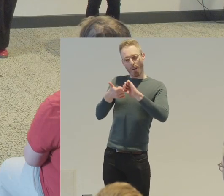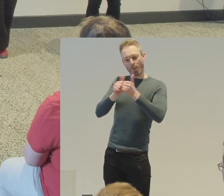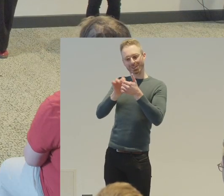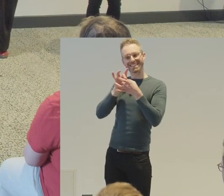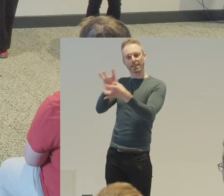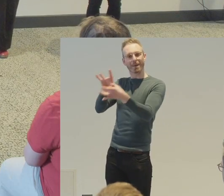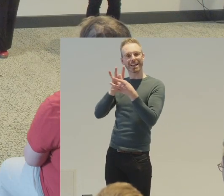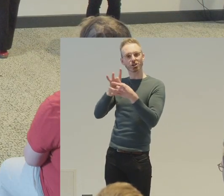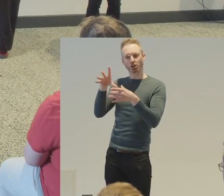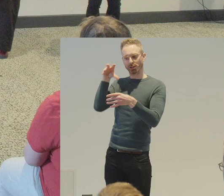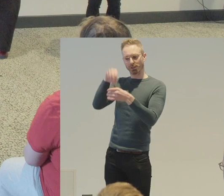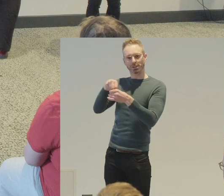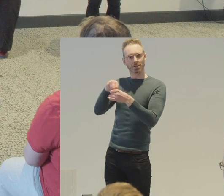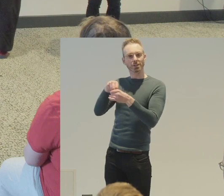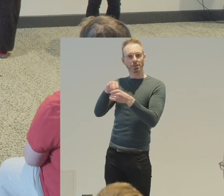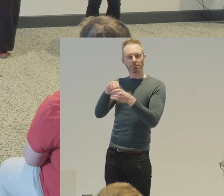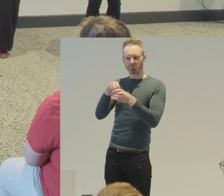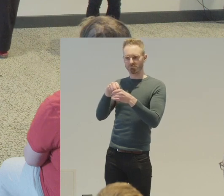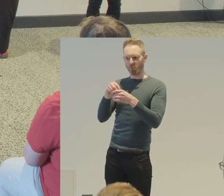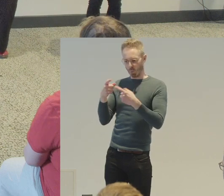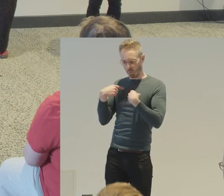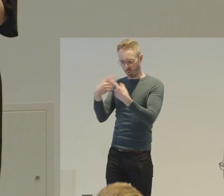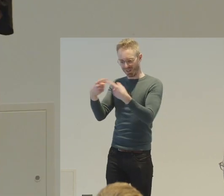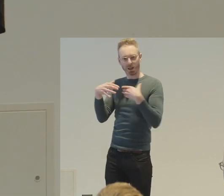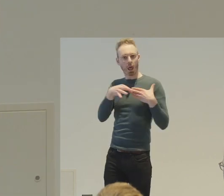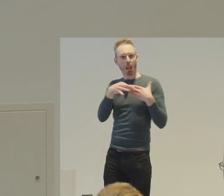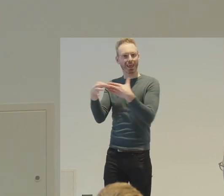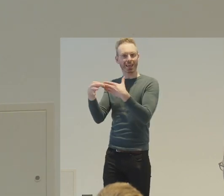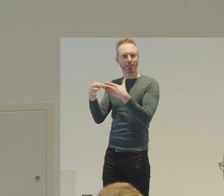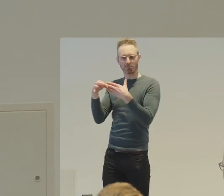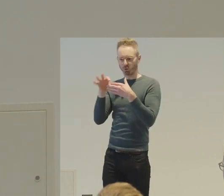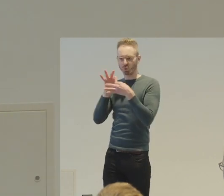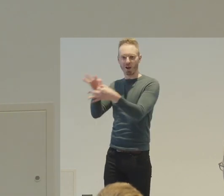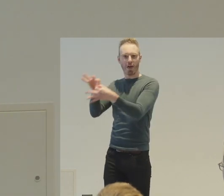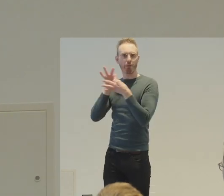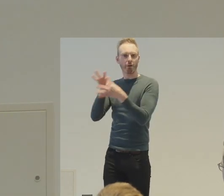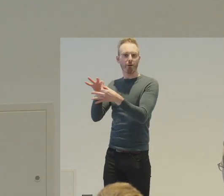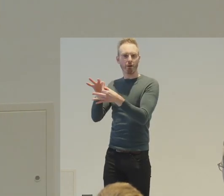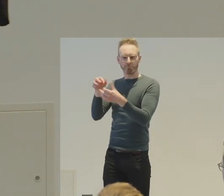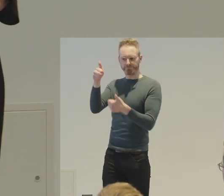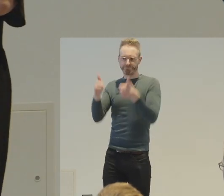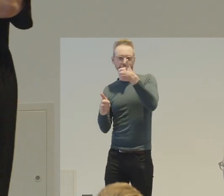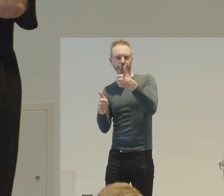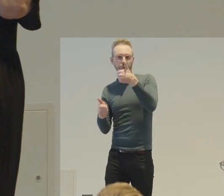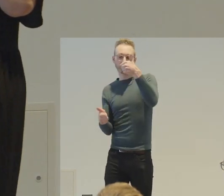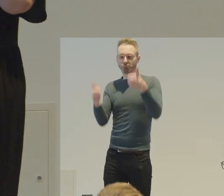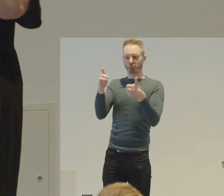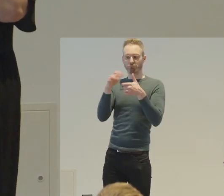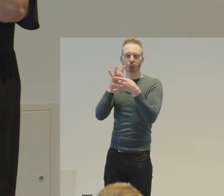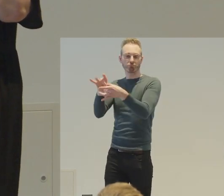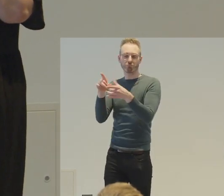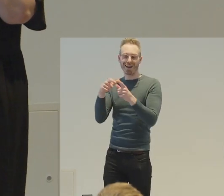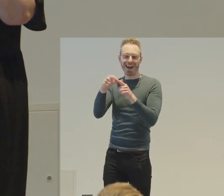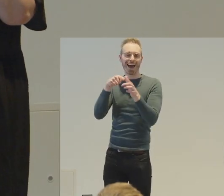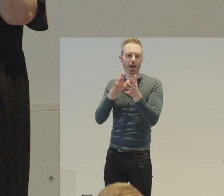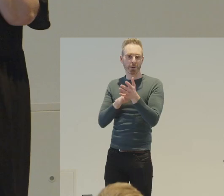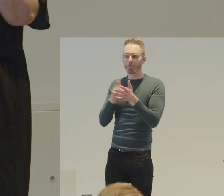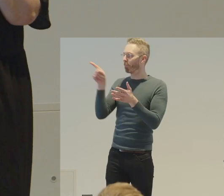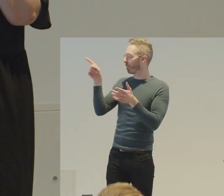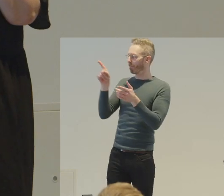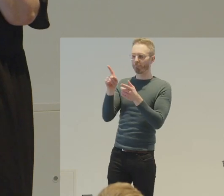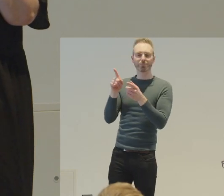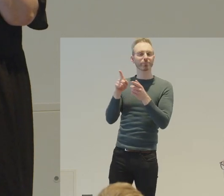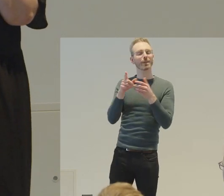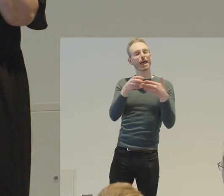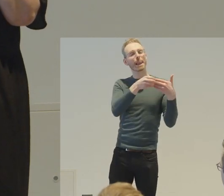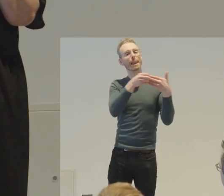the impact that I would say that someone like Adam working across those projects has, well, there's lots of impacts, but one of the main